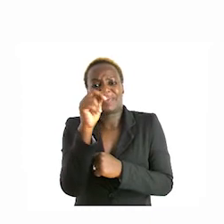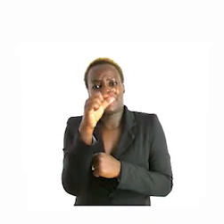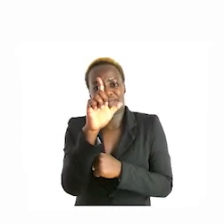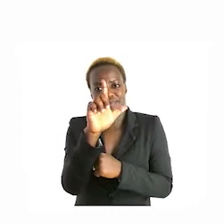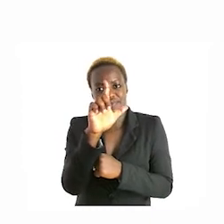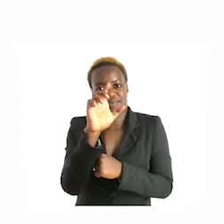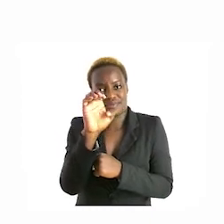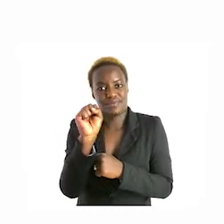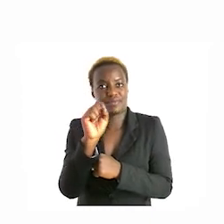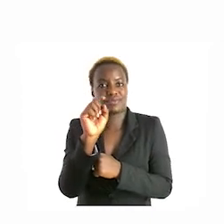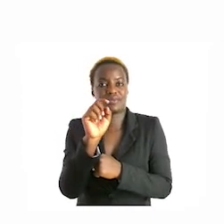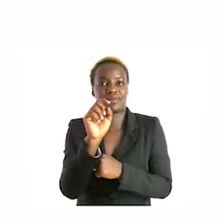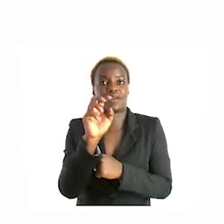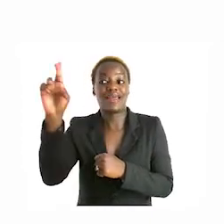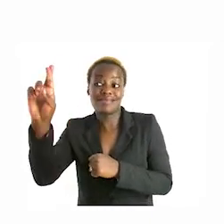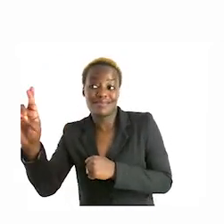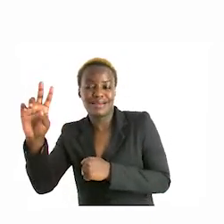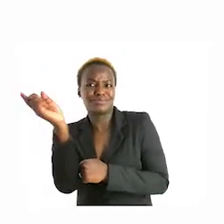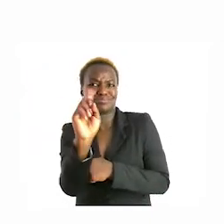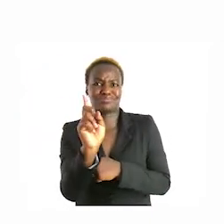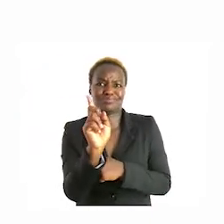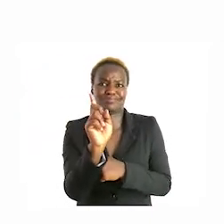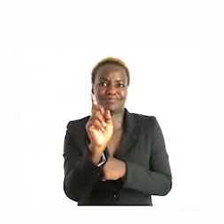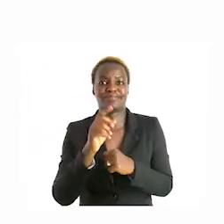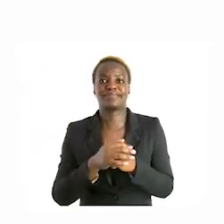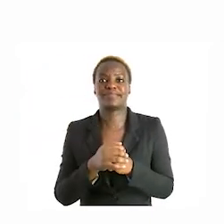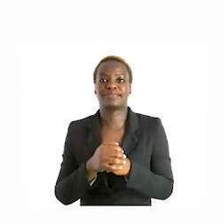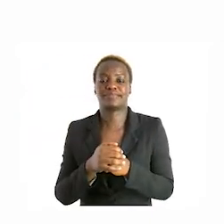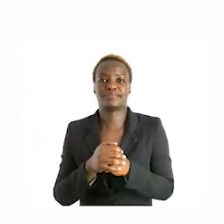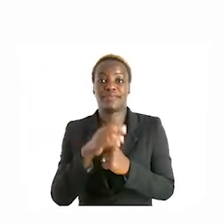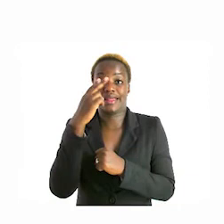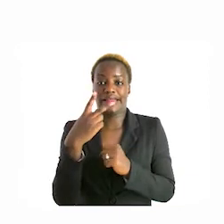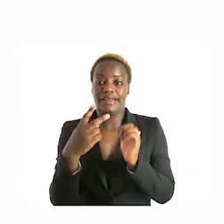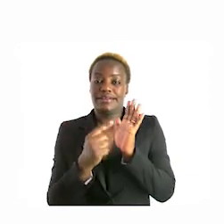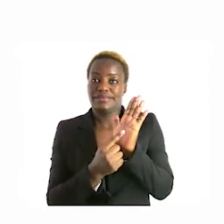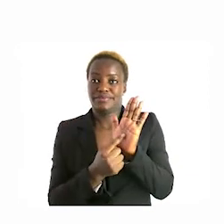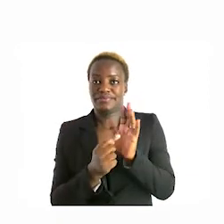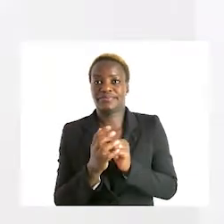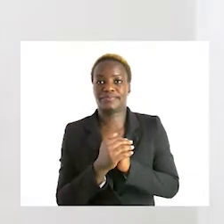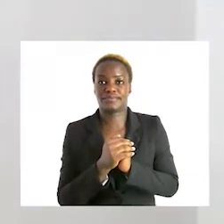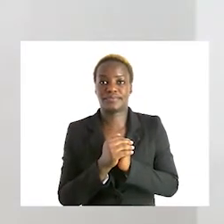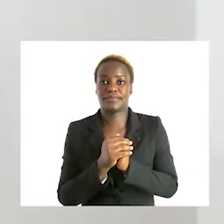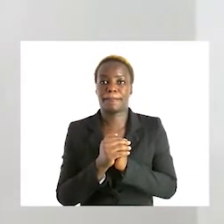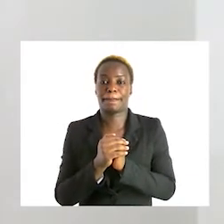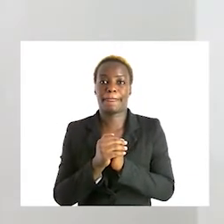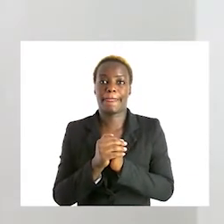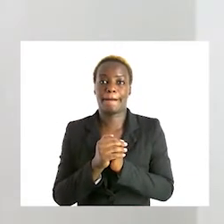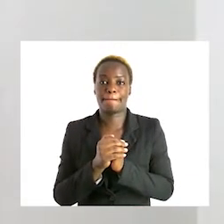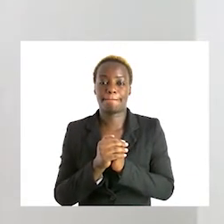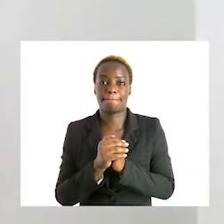Right angle is when the two, okay, let me just quickly show you on the chalkboard what a right angle looks